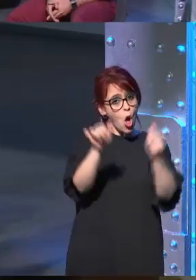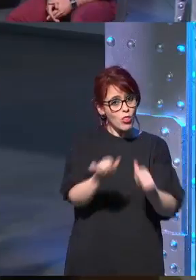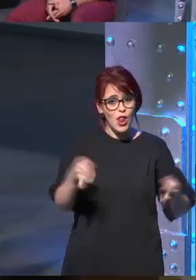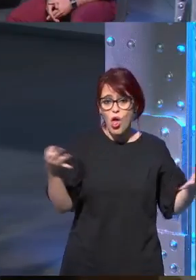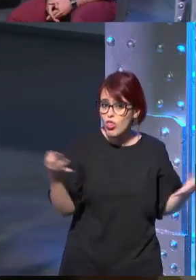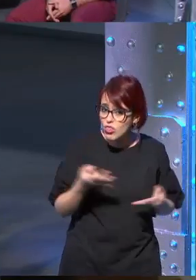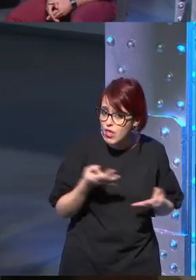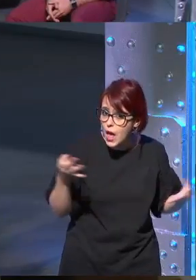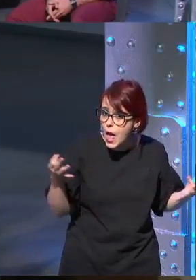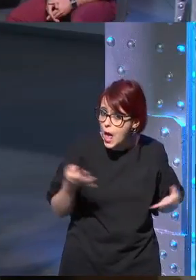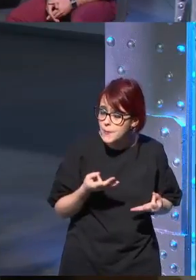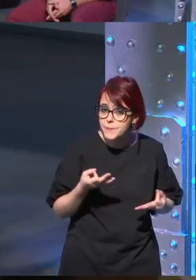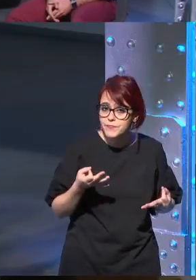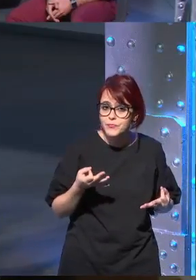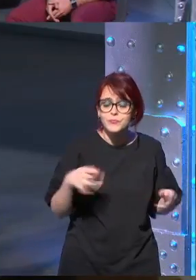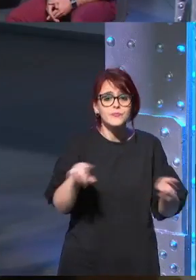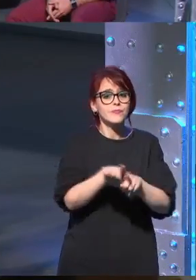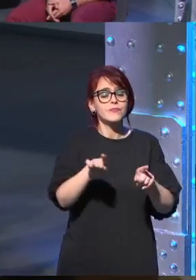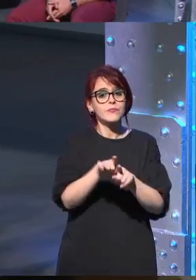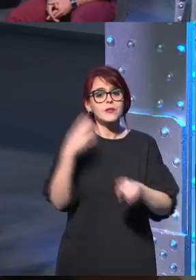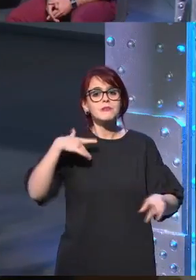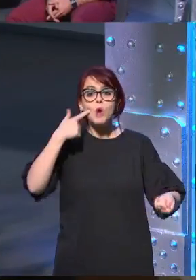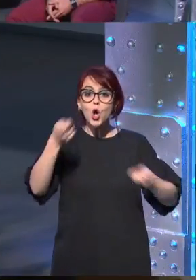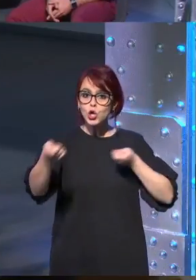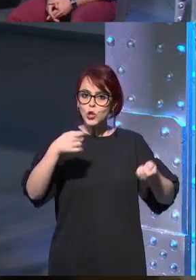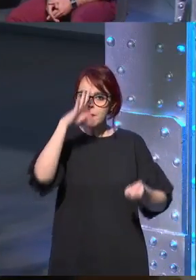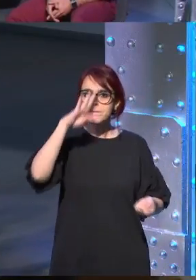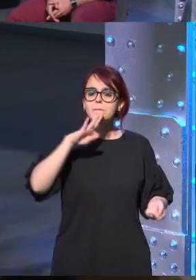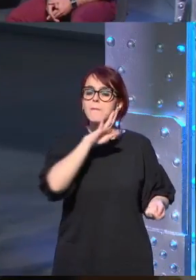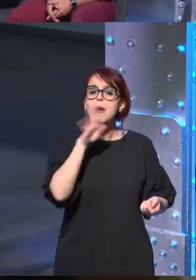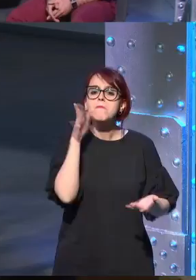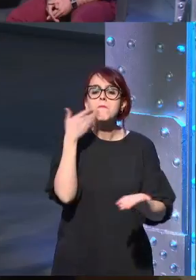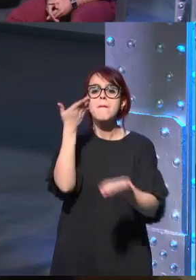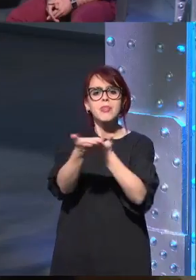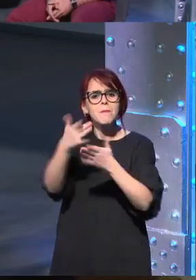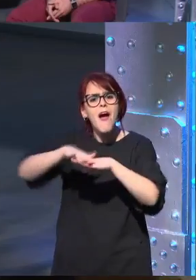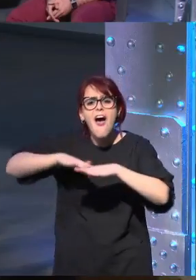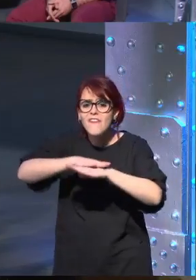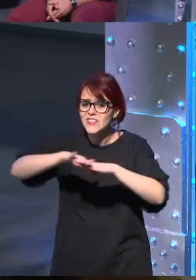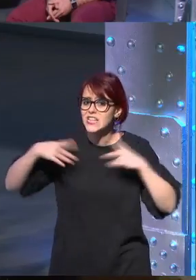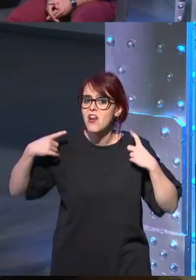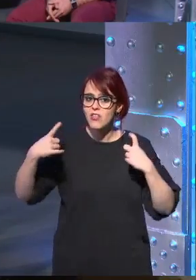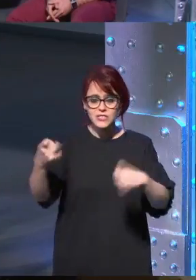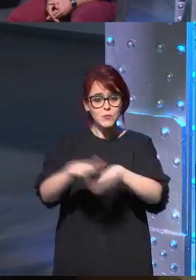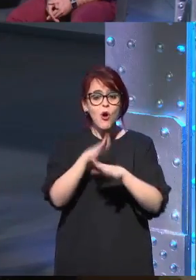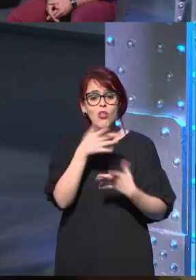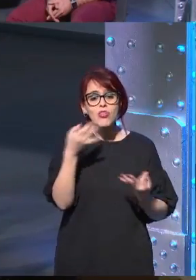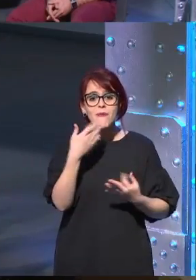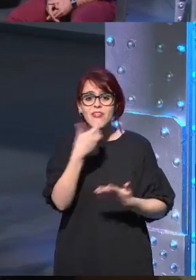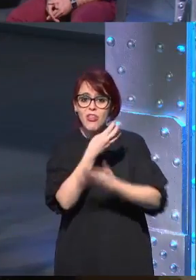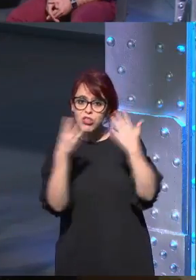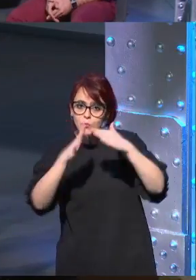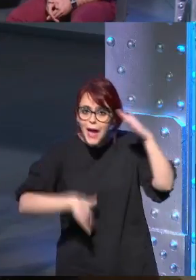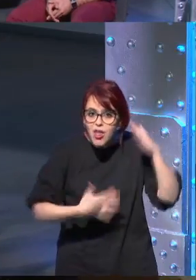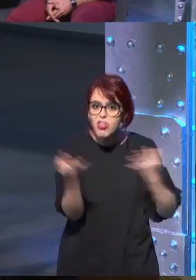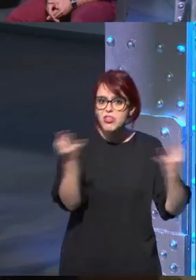his mother for 10,000 euros if she posted a picture of him again. And some parents